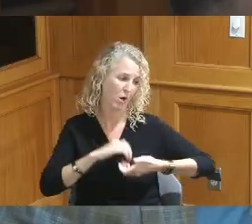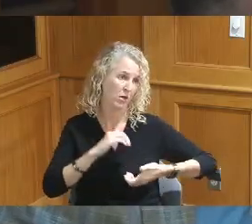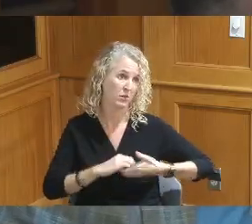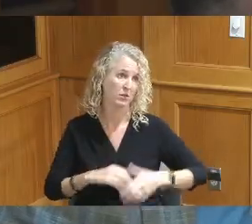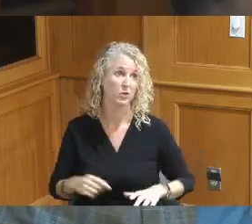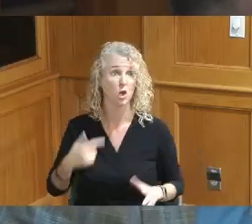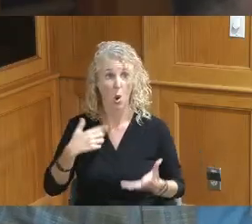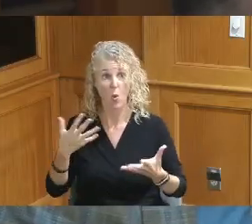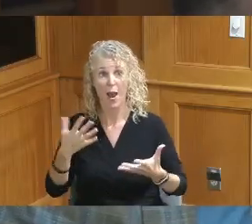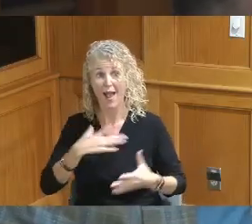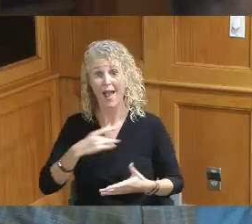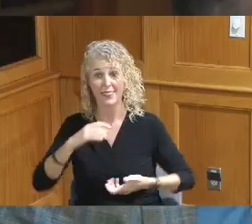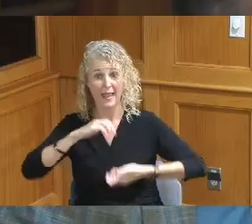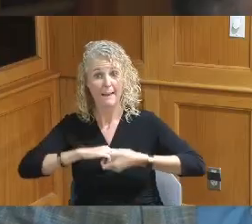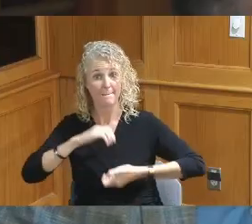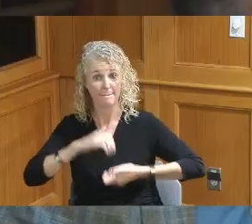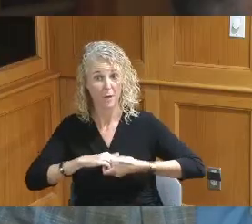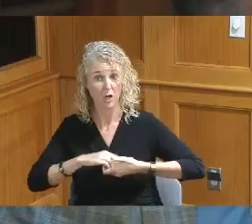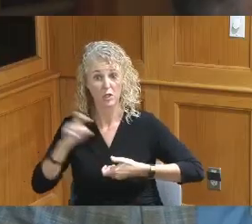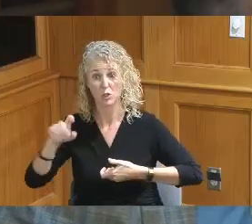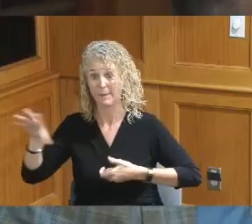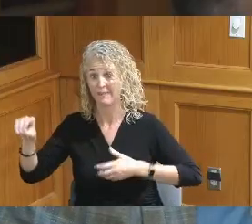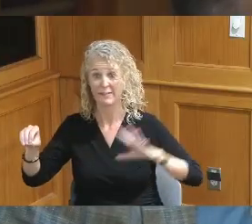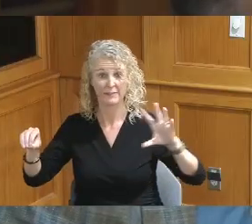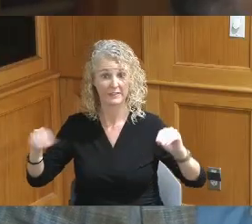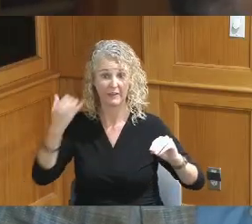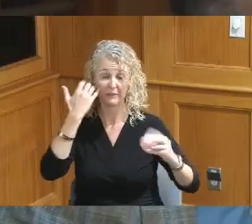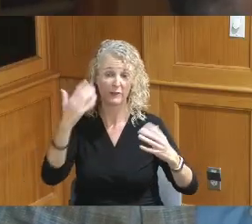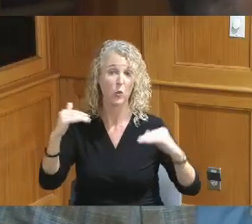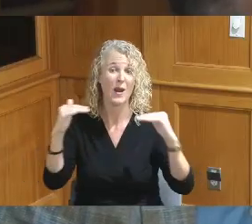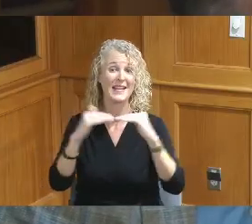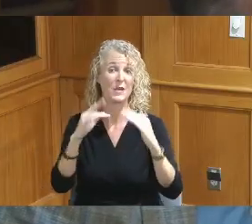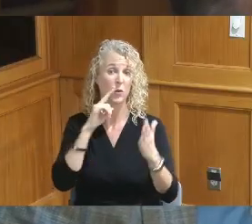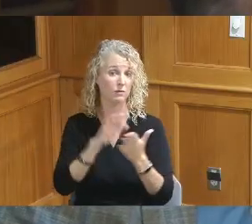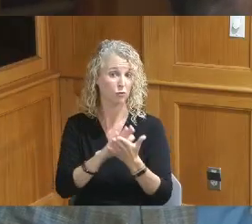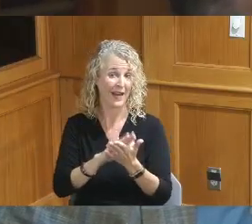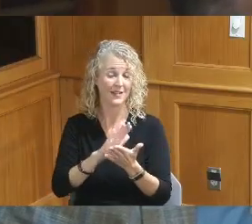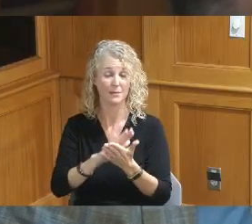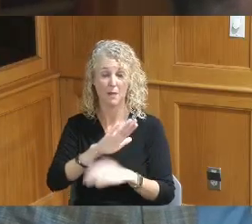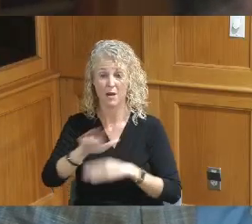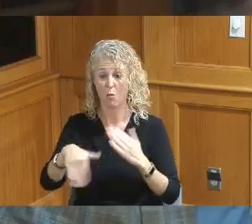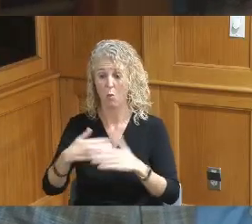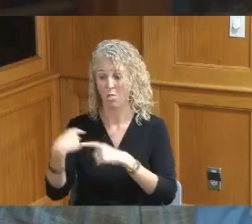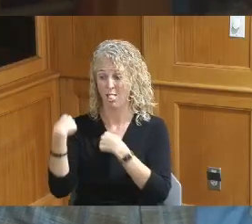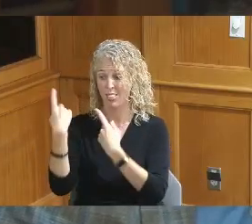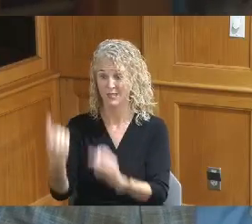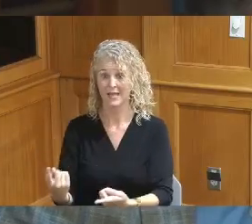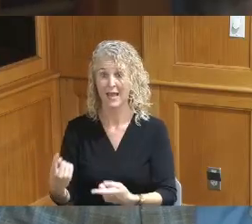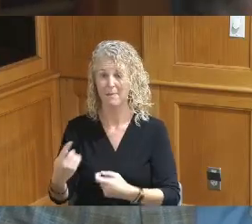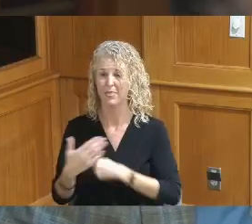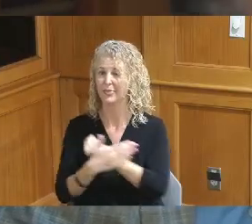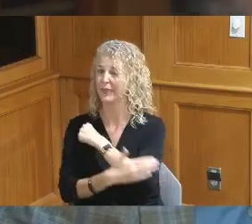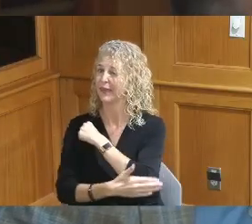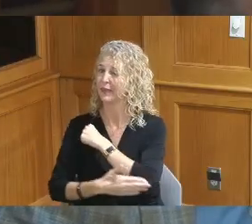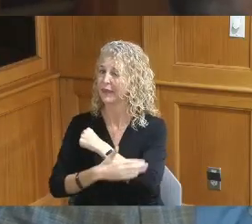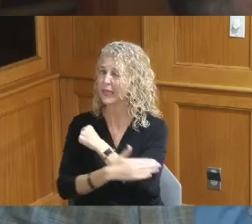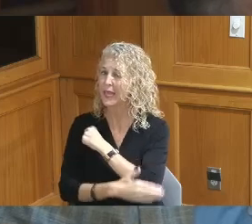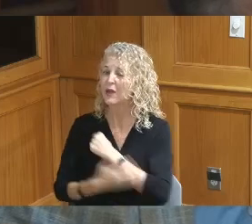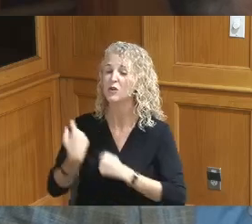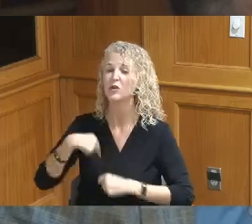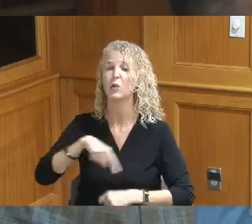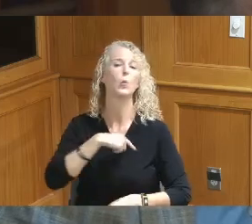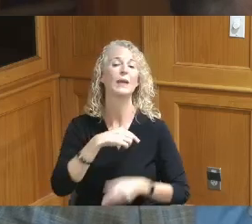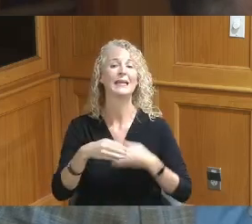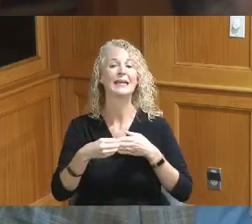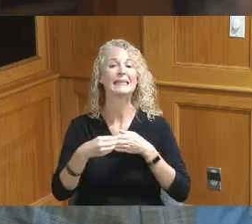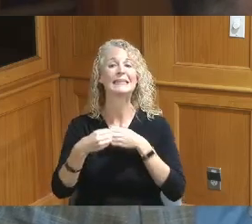about partnership. Partnership is 50-50 if you want equal. But all the time is kind of the county is been